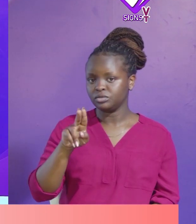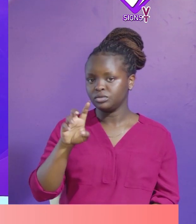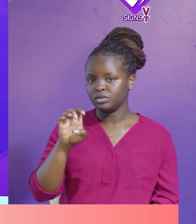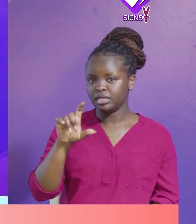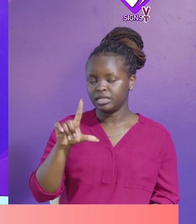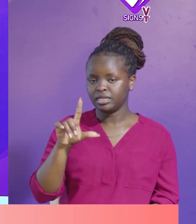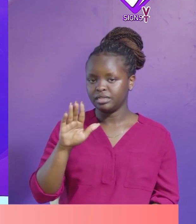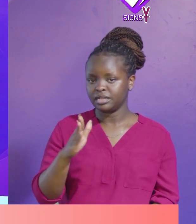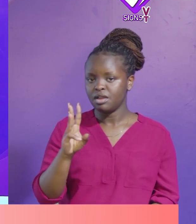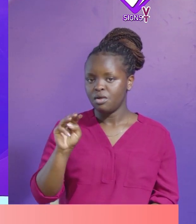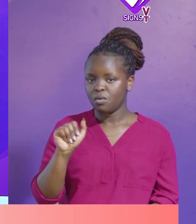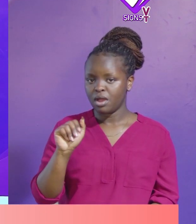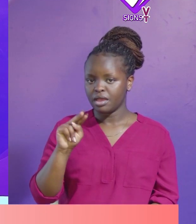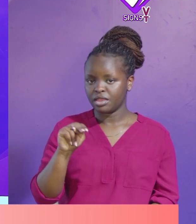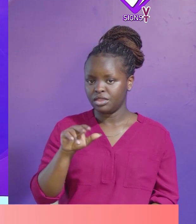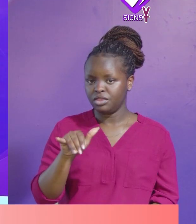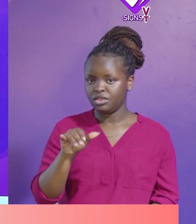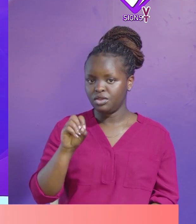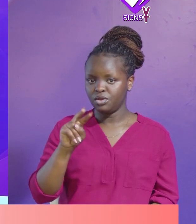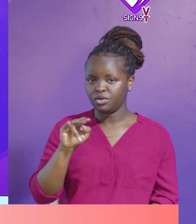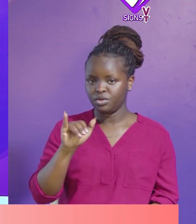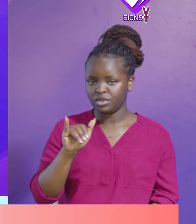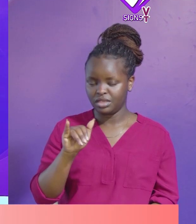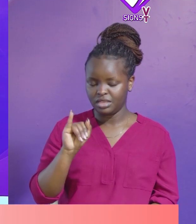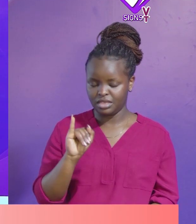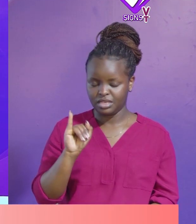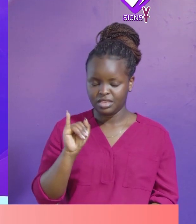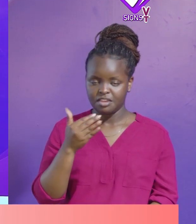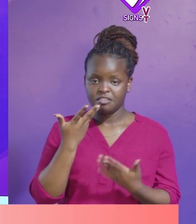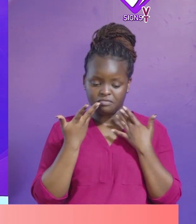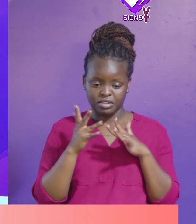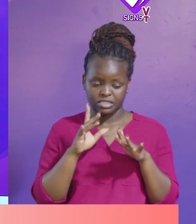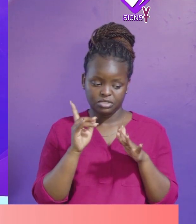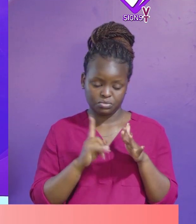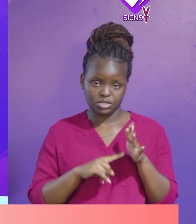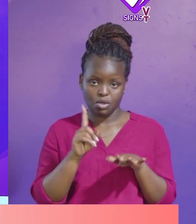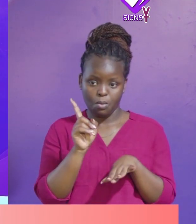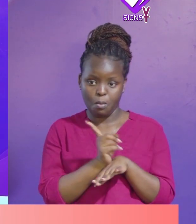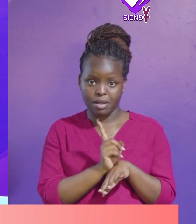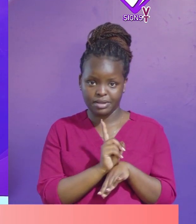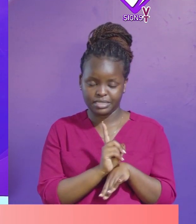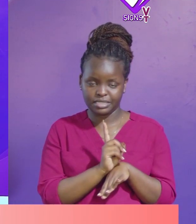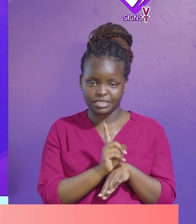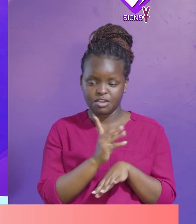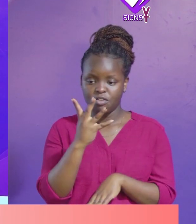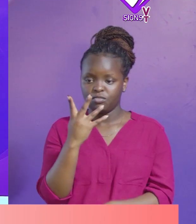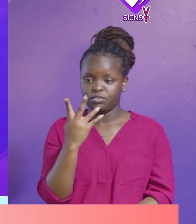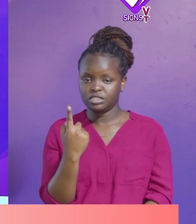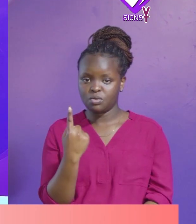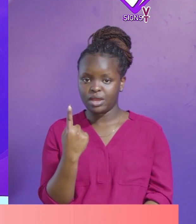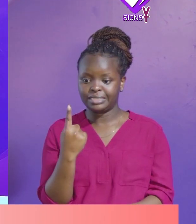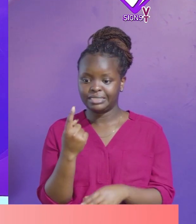won men's 800 meters. He won gold, finishing in 1 minute, 41 seconds and